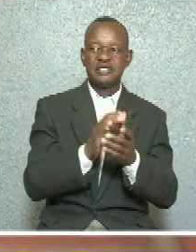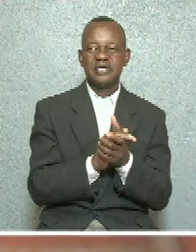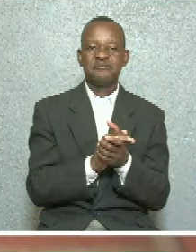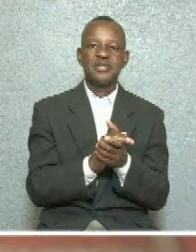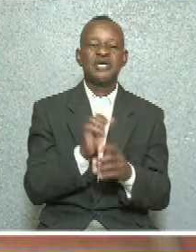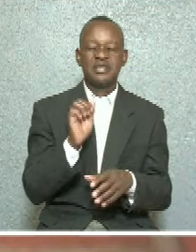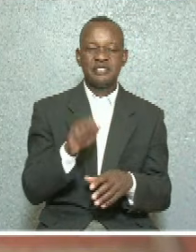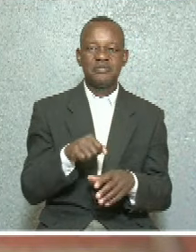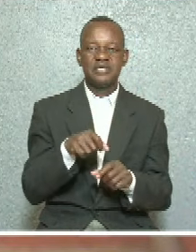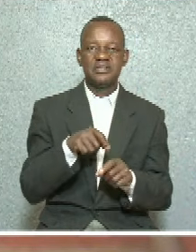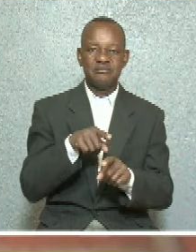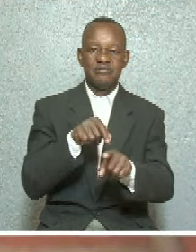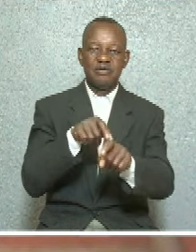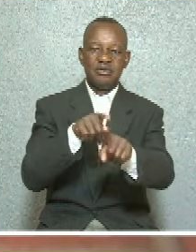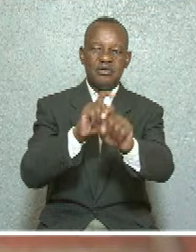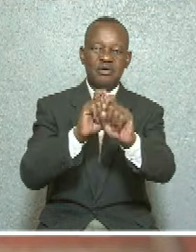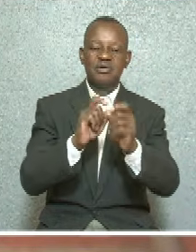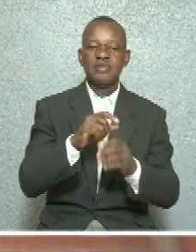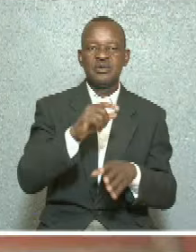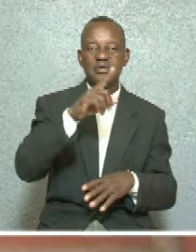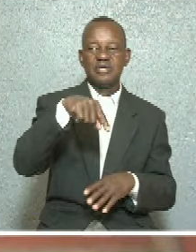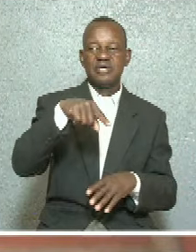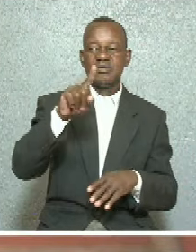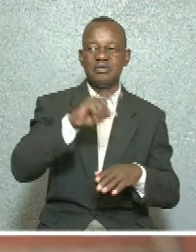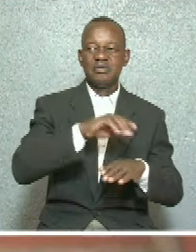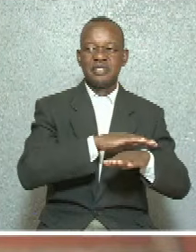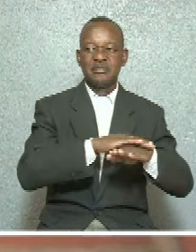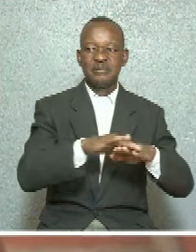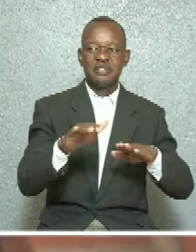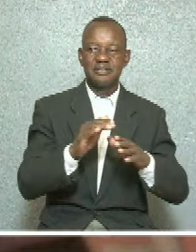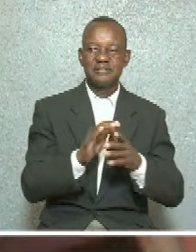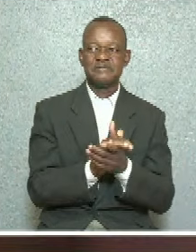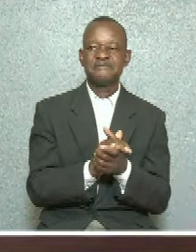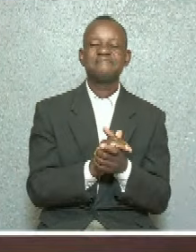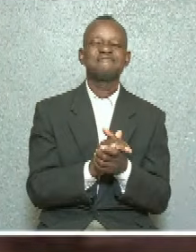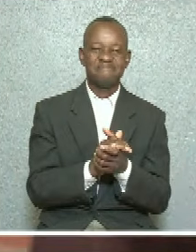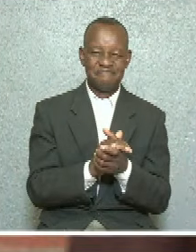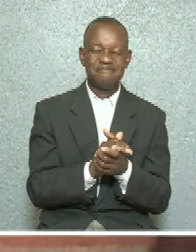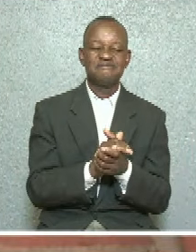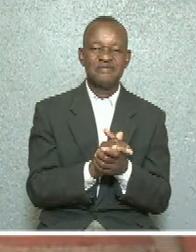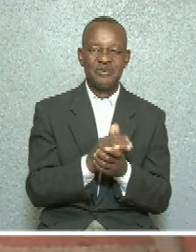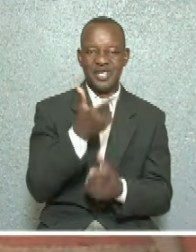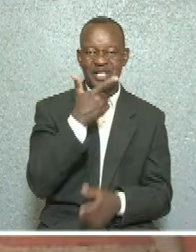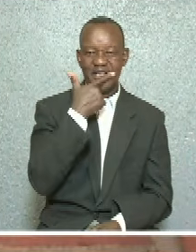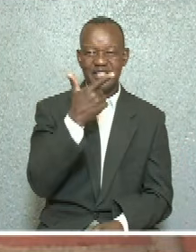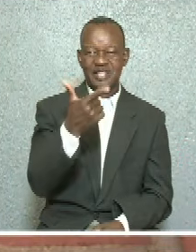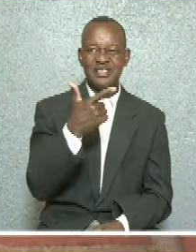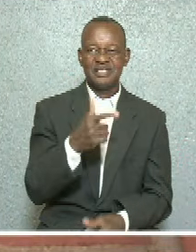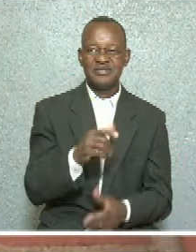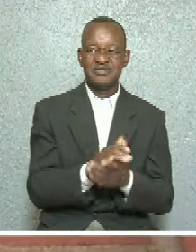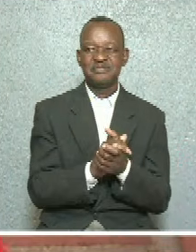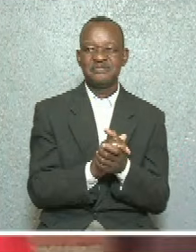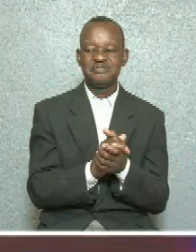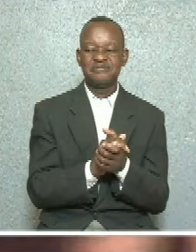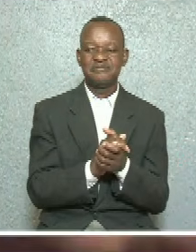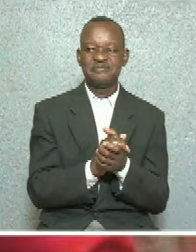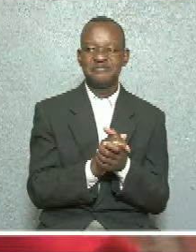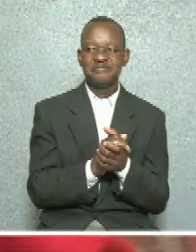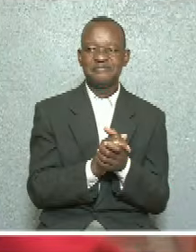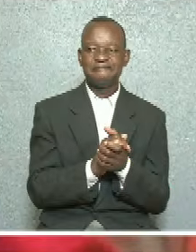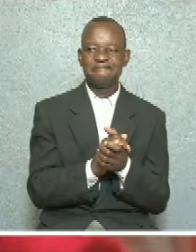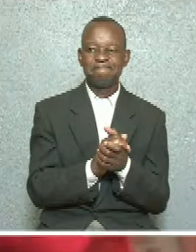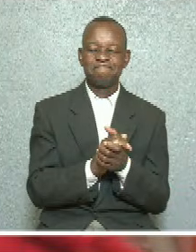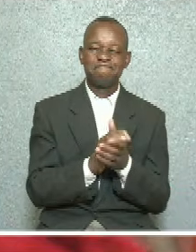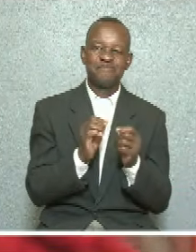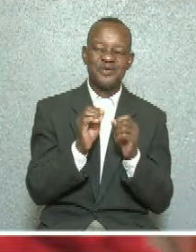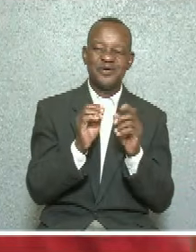is. So that is the requirement. Thank you. All right. So I trust